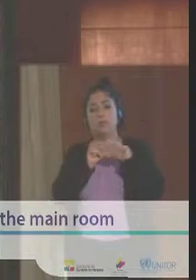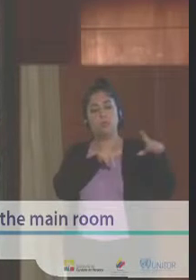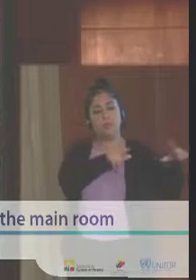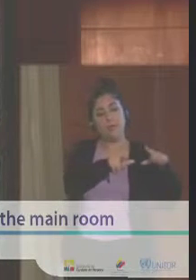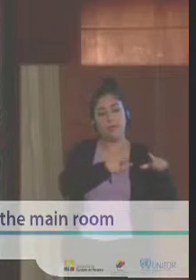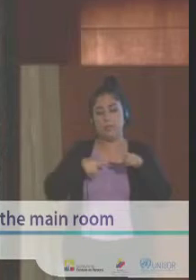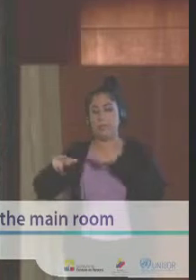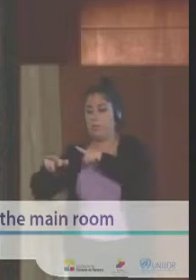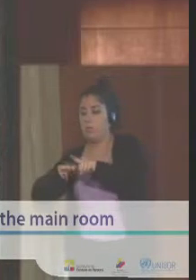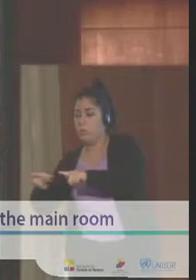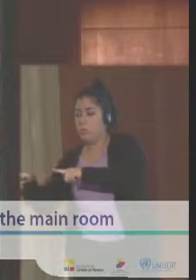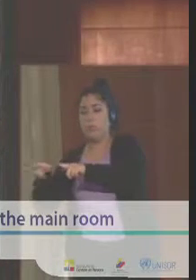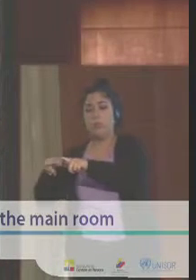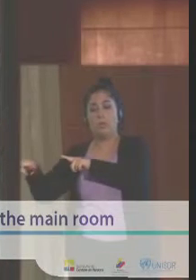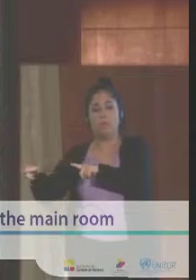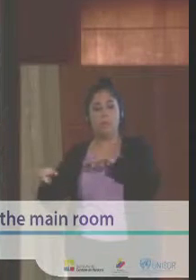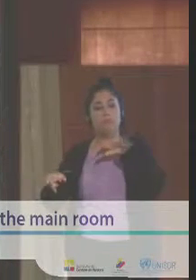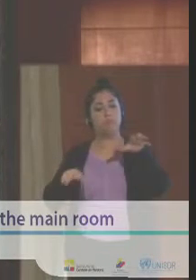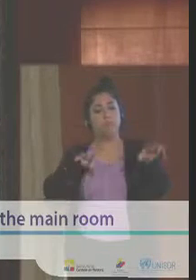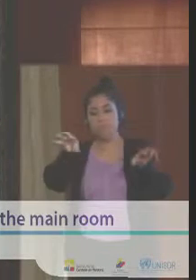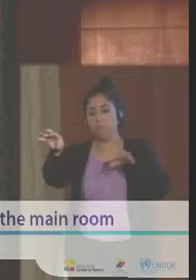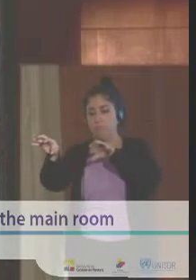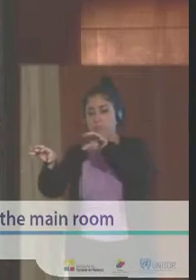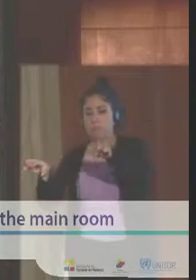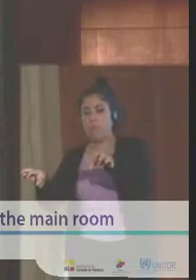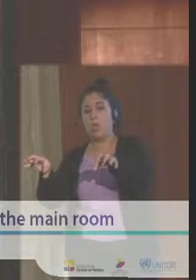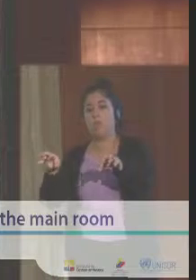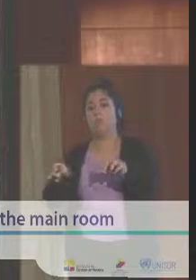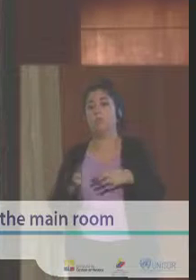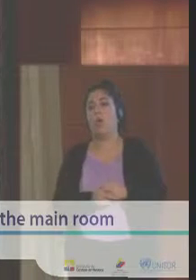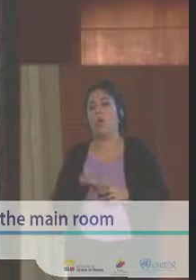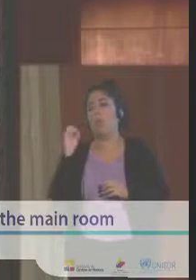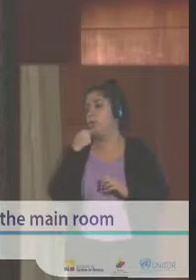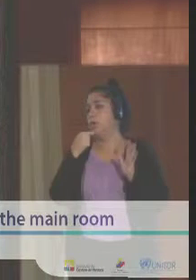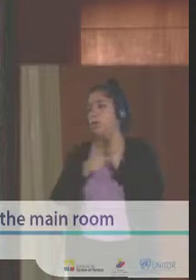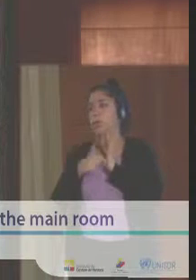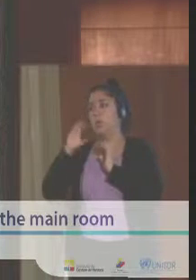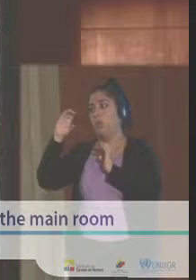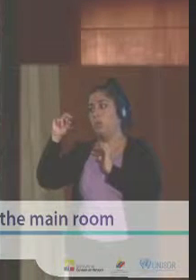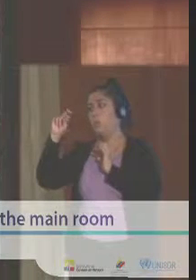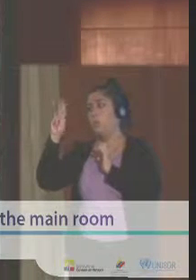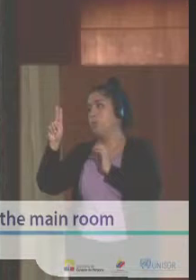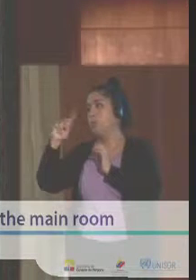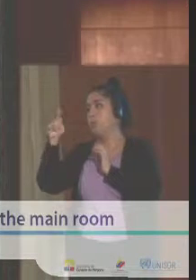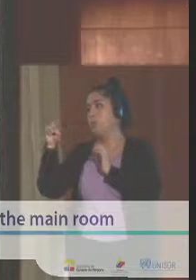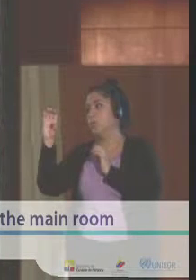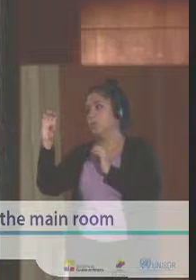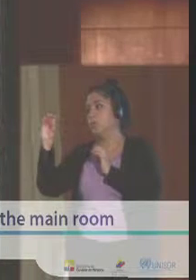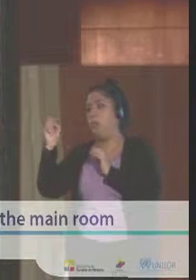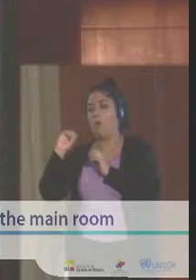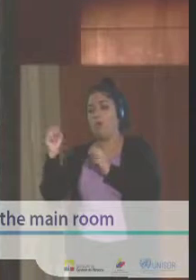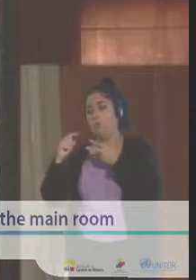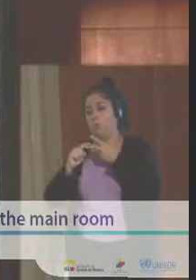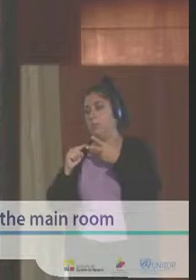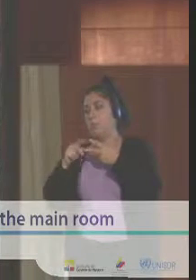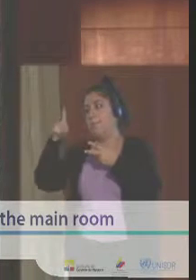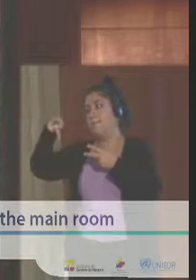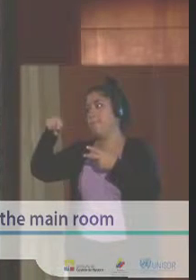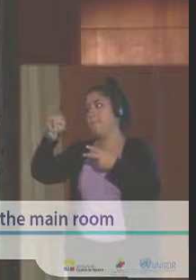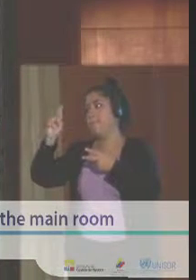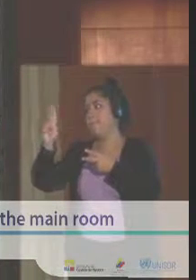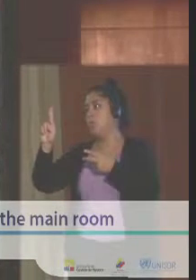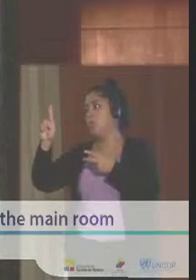Peruvian case, areas that we call regions or departments, El Cusco, which many of you may know, the Piura